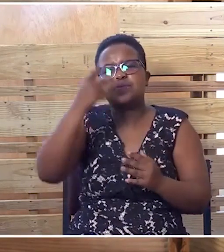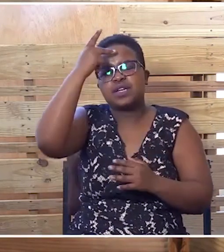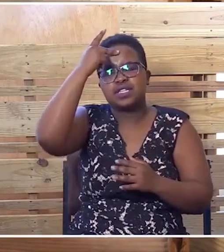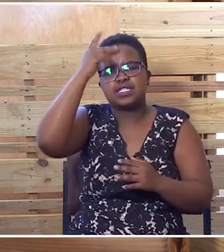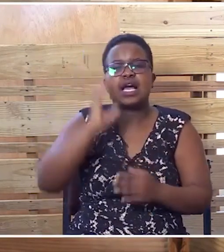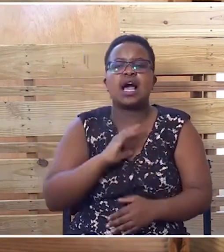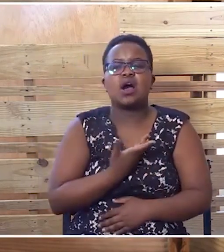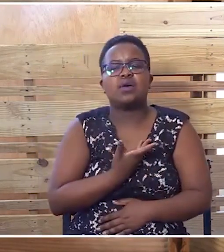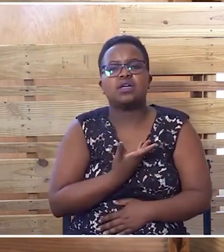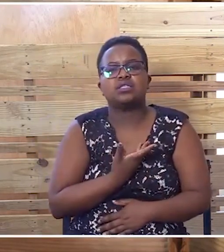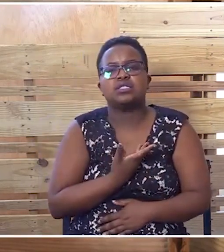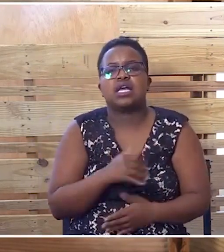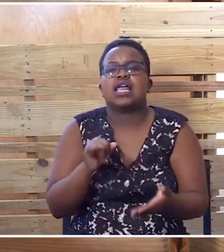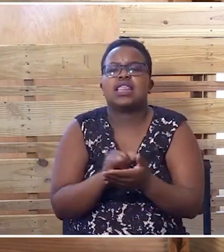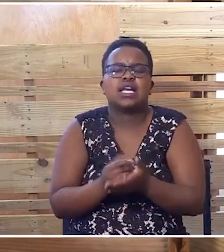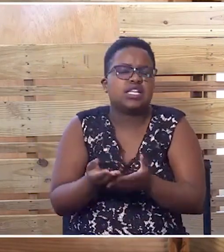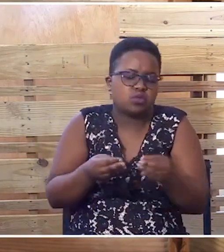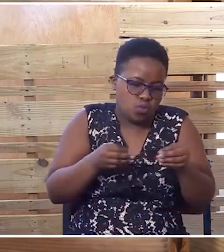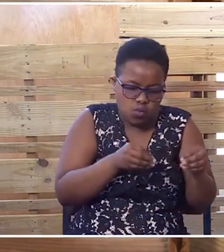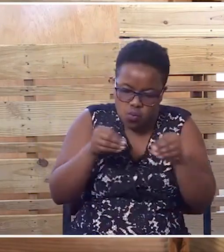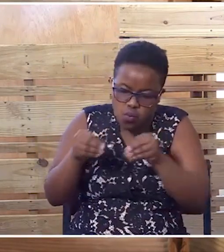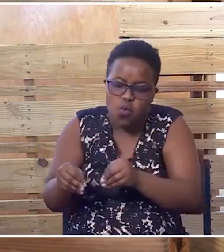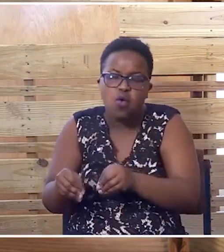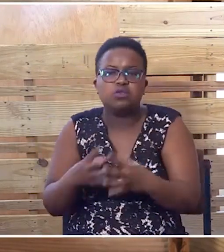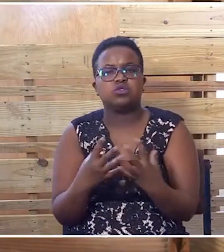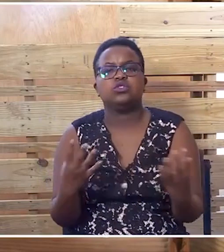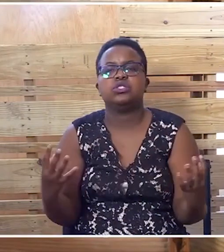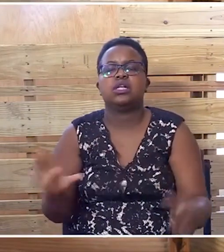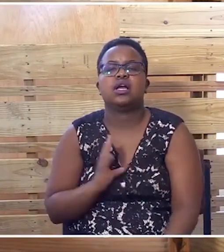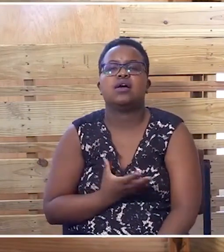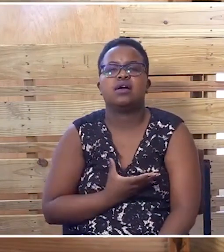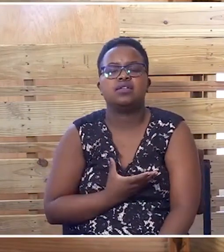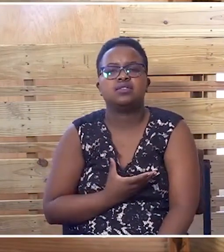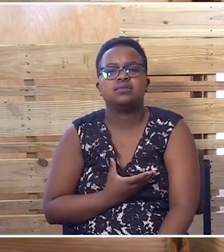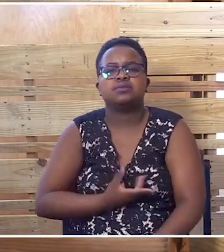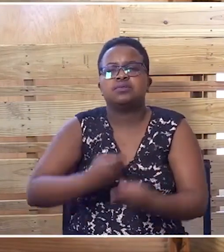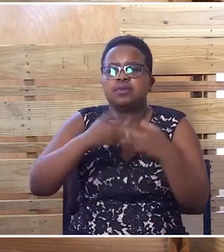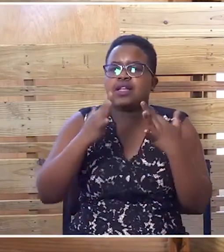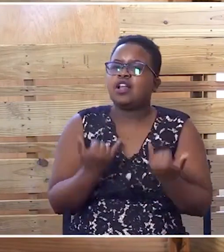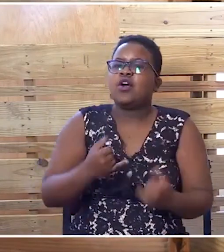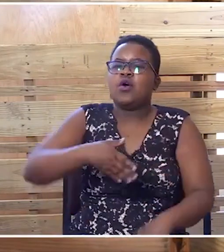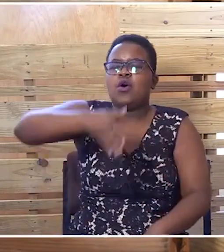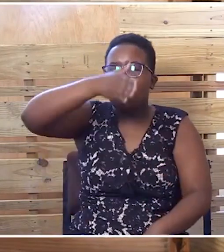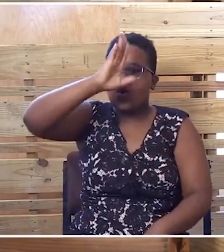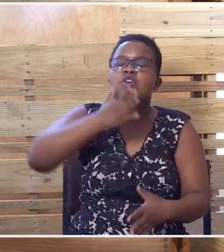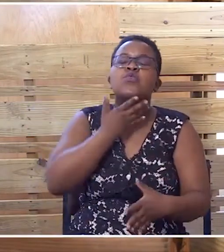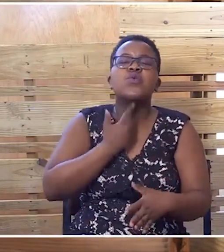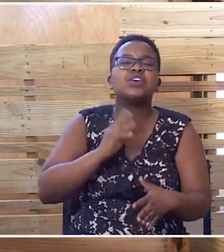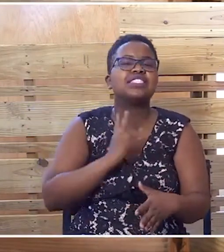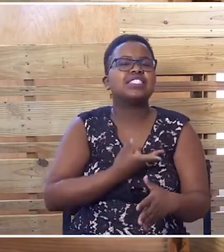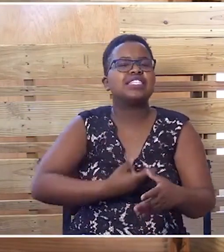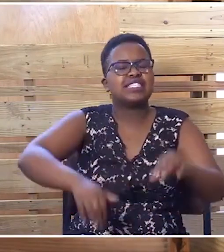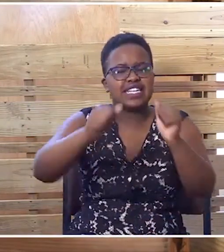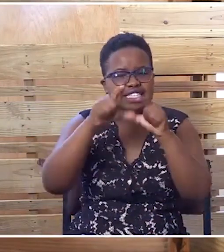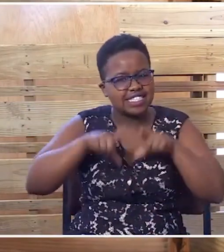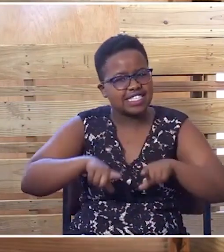day goes down to us as their children, and it hurts us. But God desires that we may live together as one, and we should